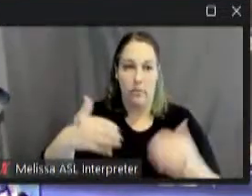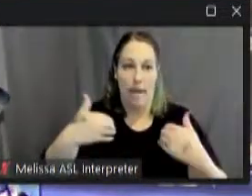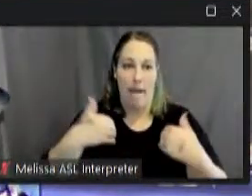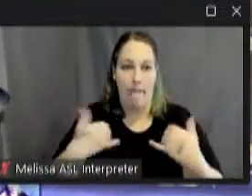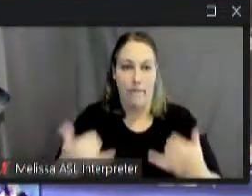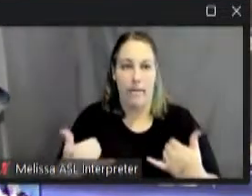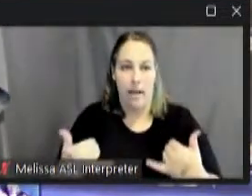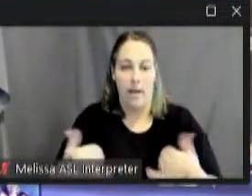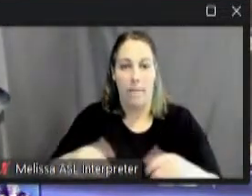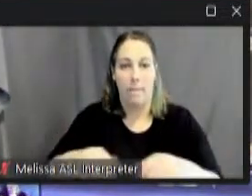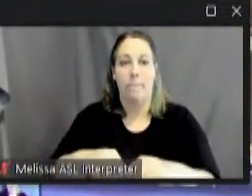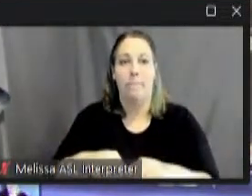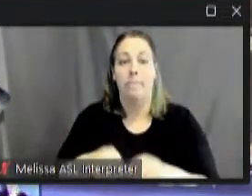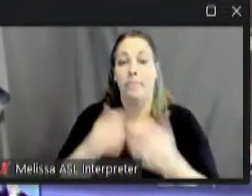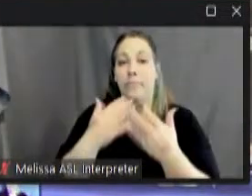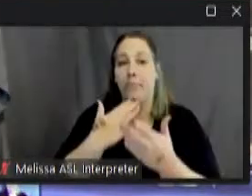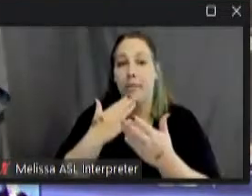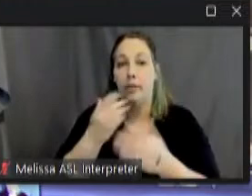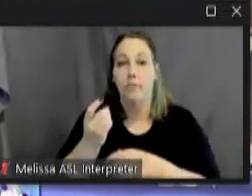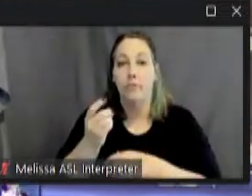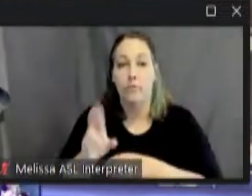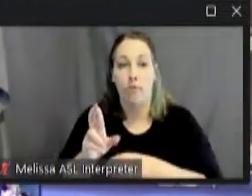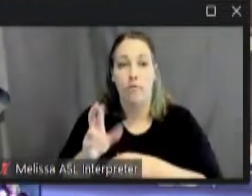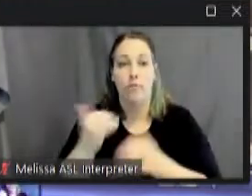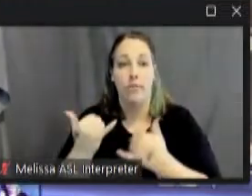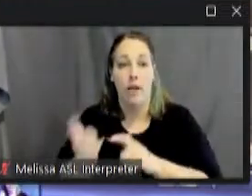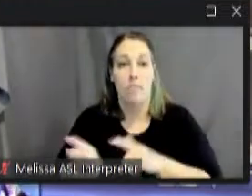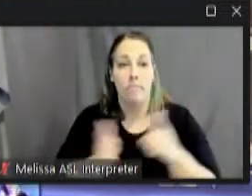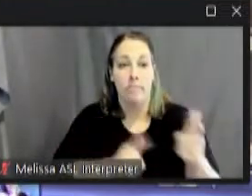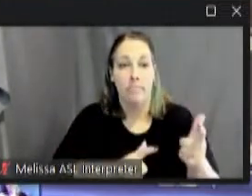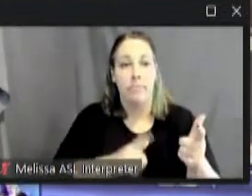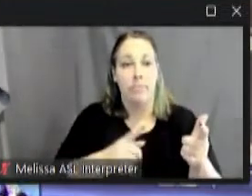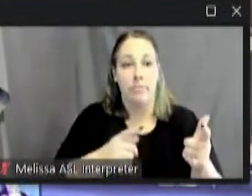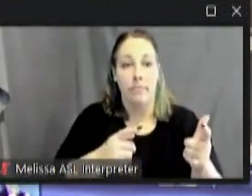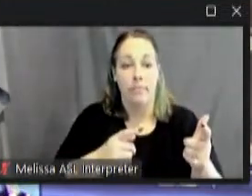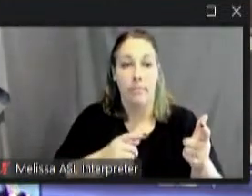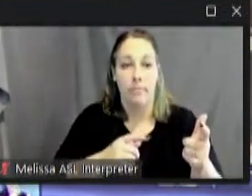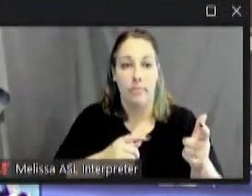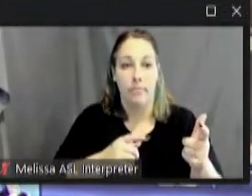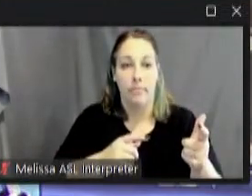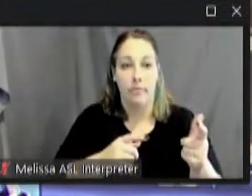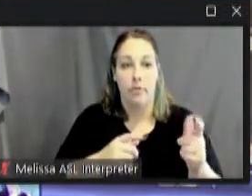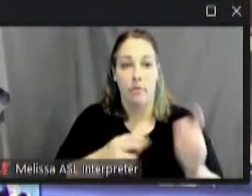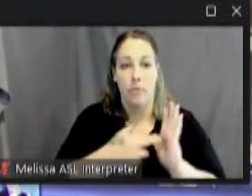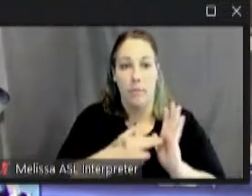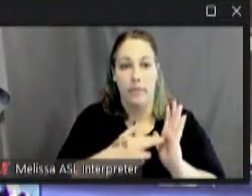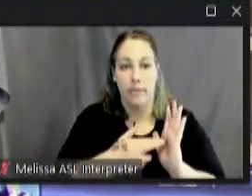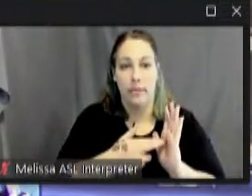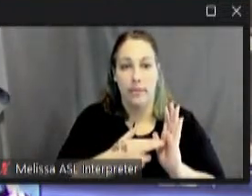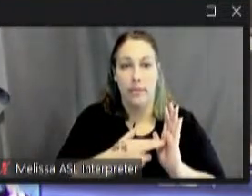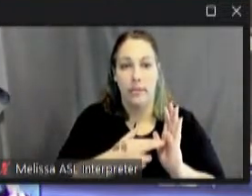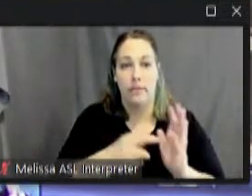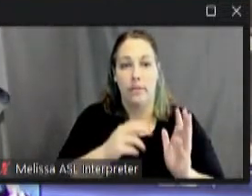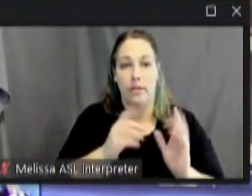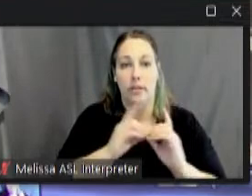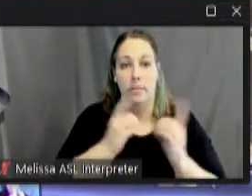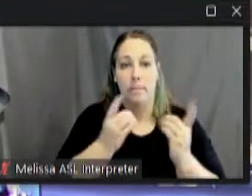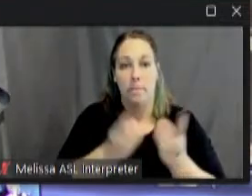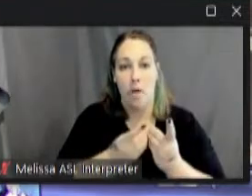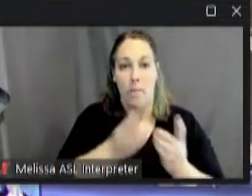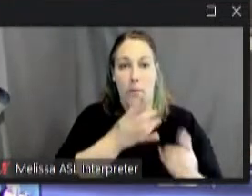Doctor. I now will hand the floor to the representative of the Department of